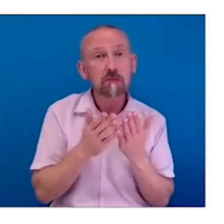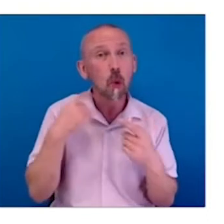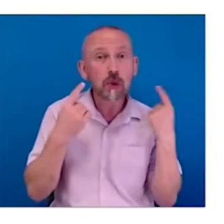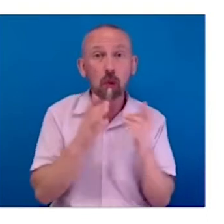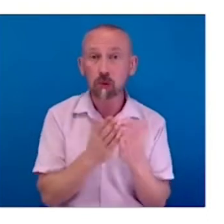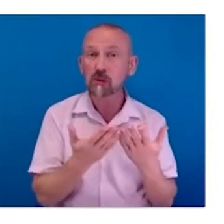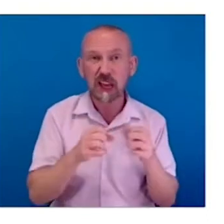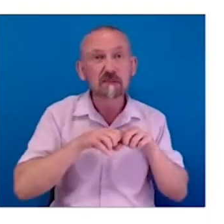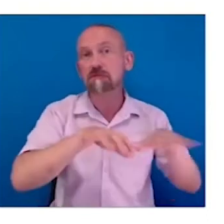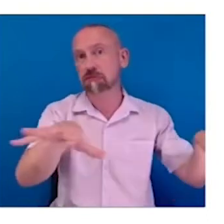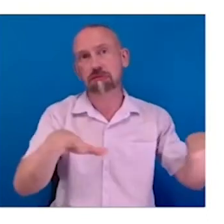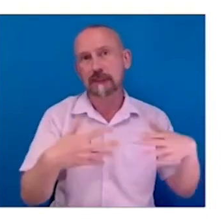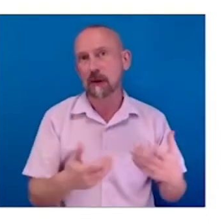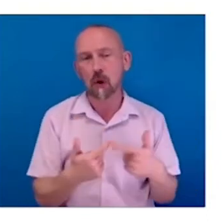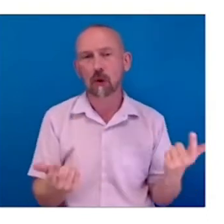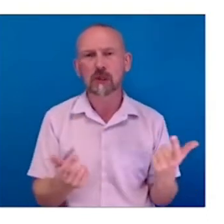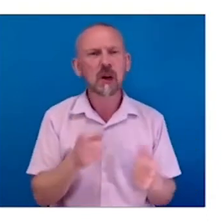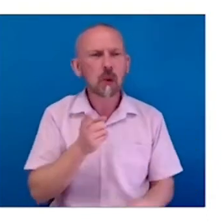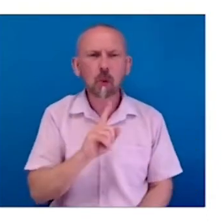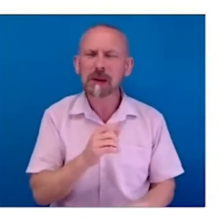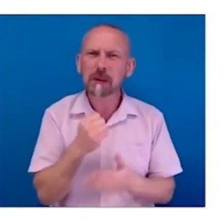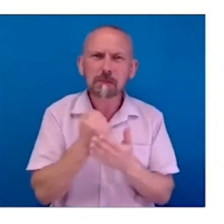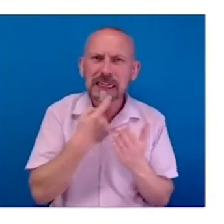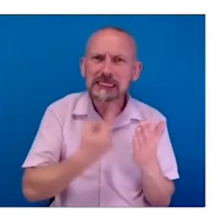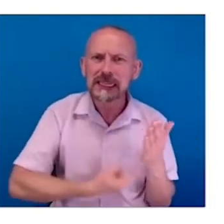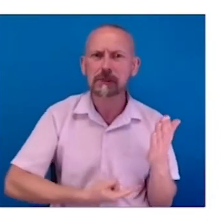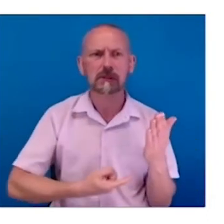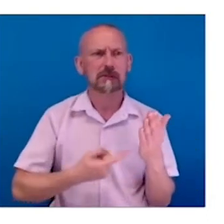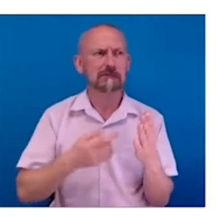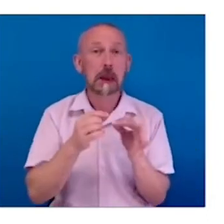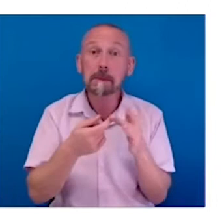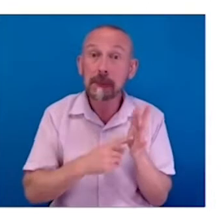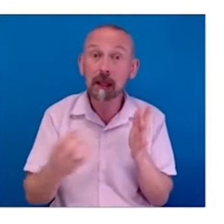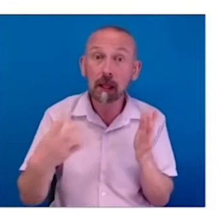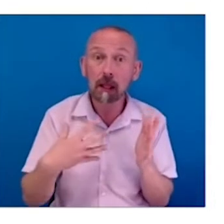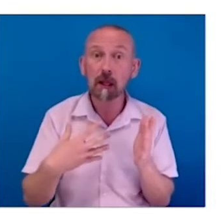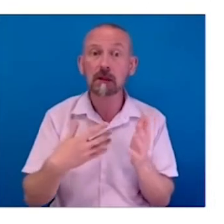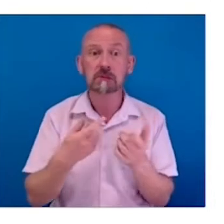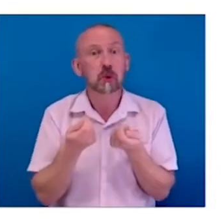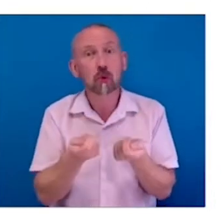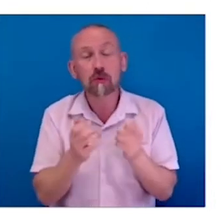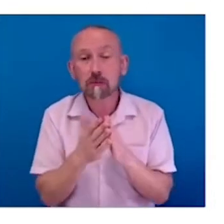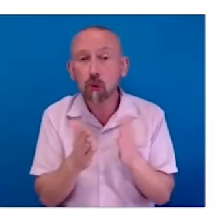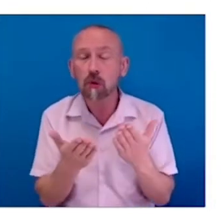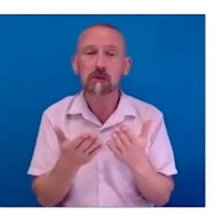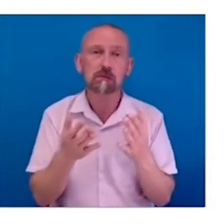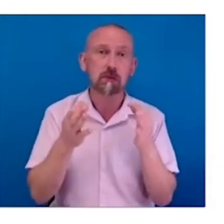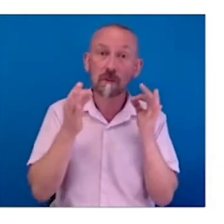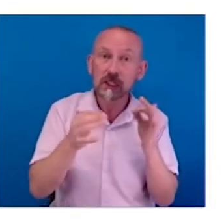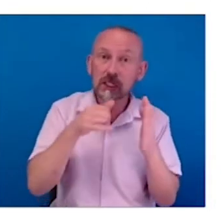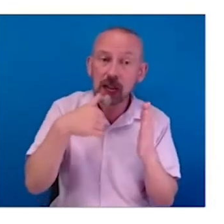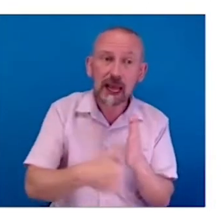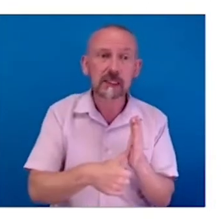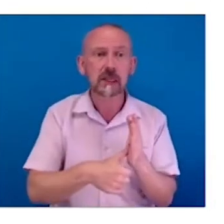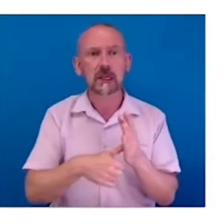official letters, reference, work-related documents, and specialised books for research and study? The